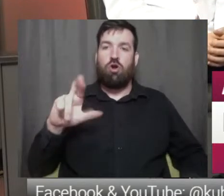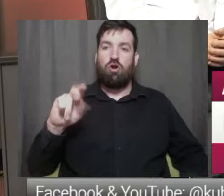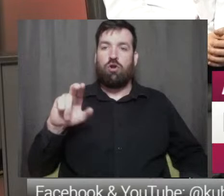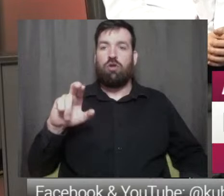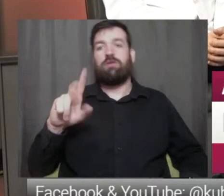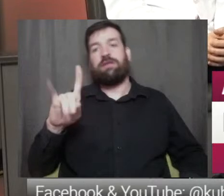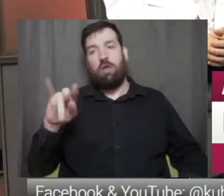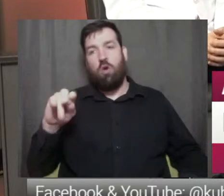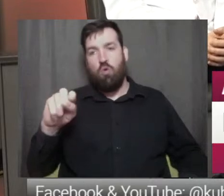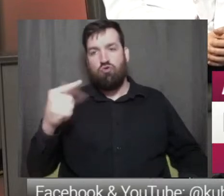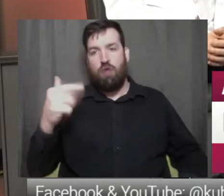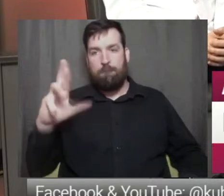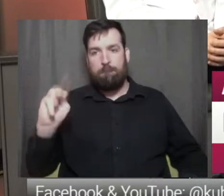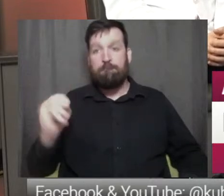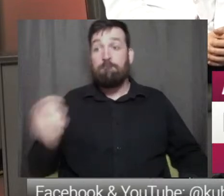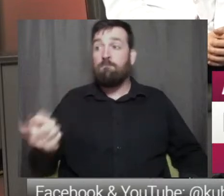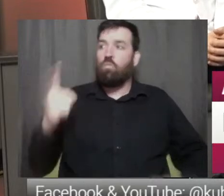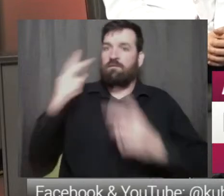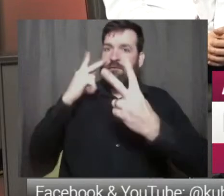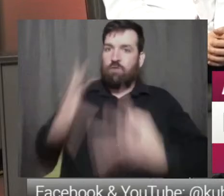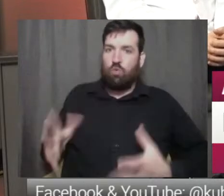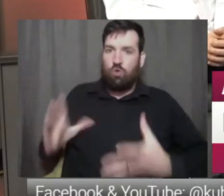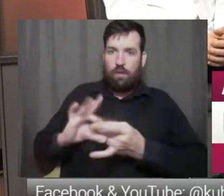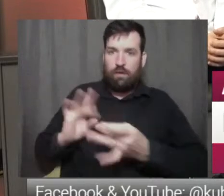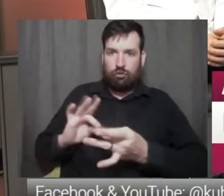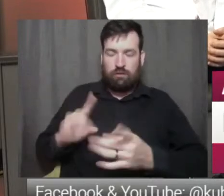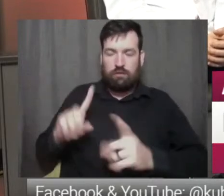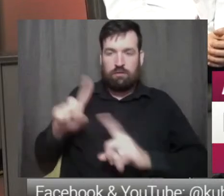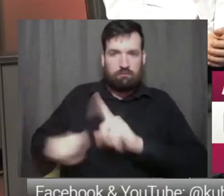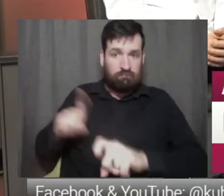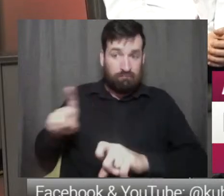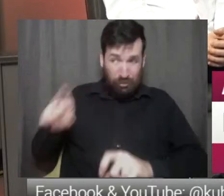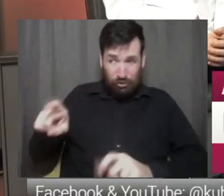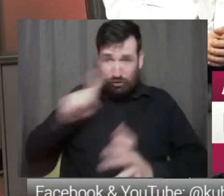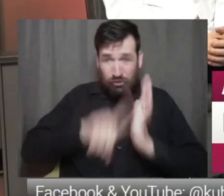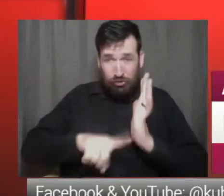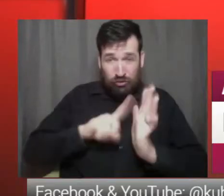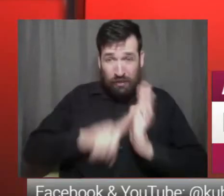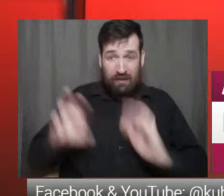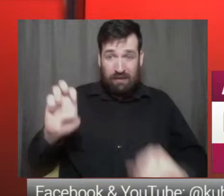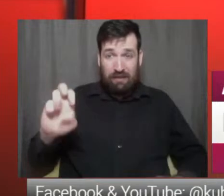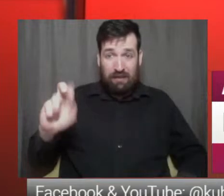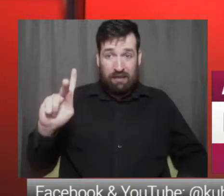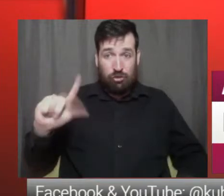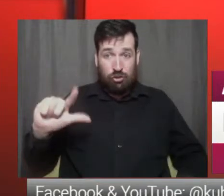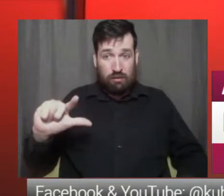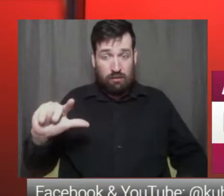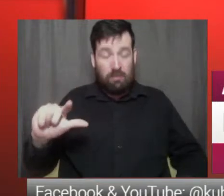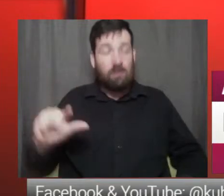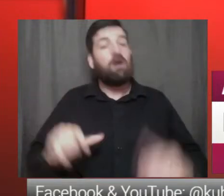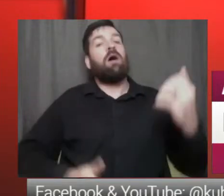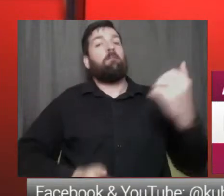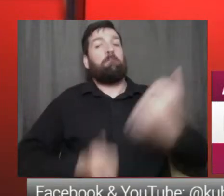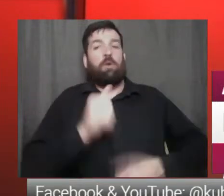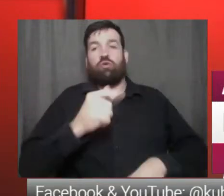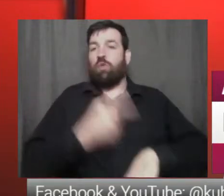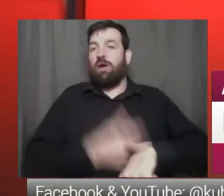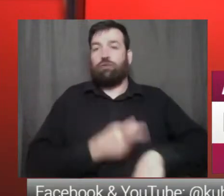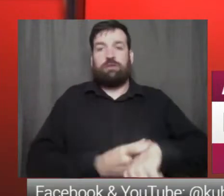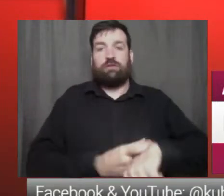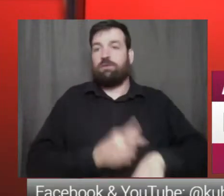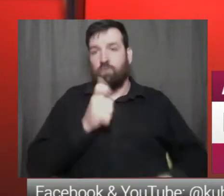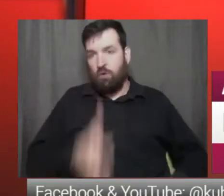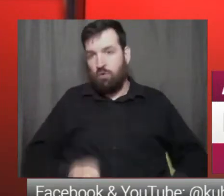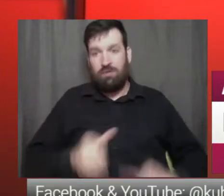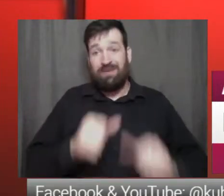questions from Kathy. Said, should your watch check your EKG? Yeah, so most watches are not going to be checking the EKG